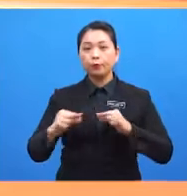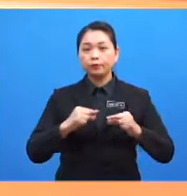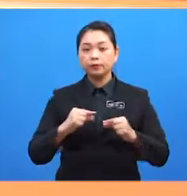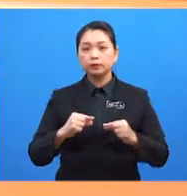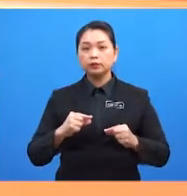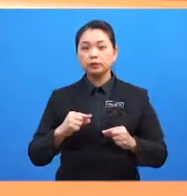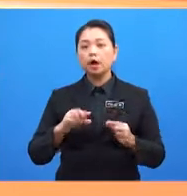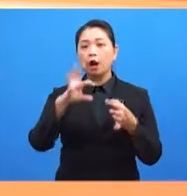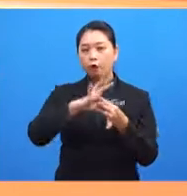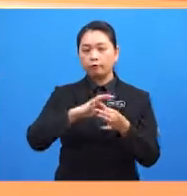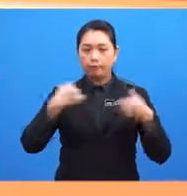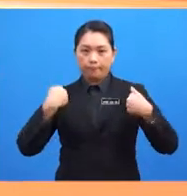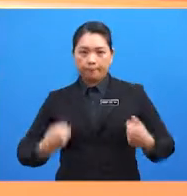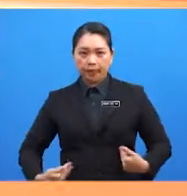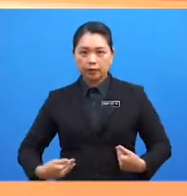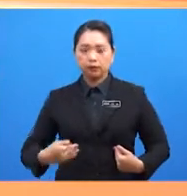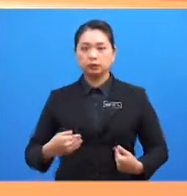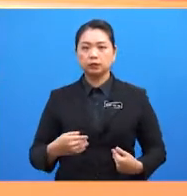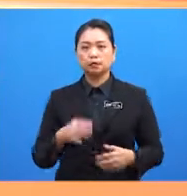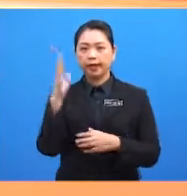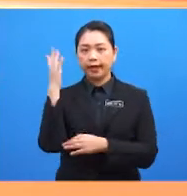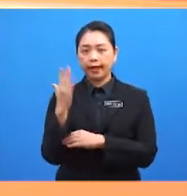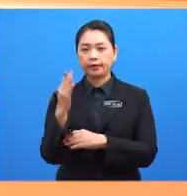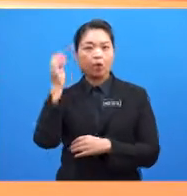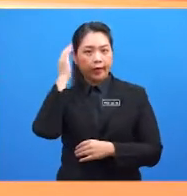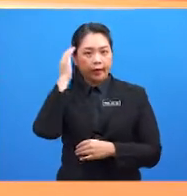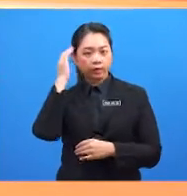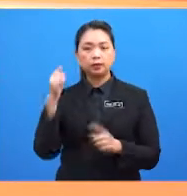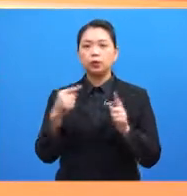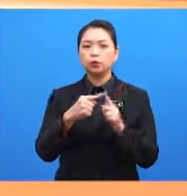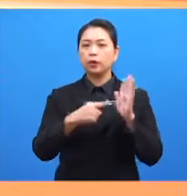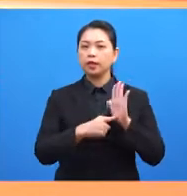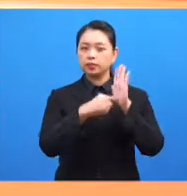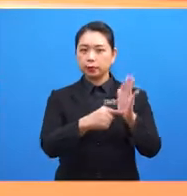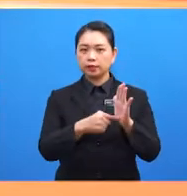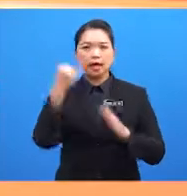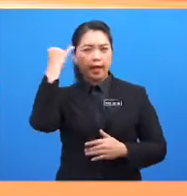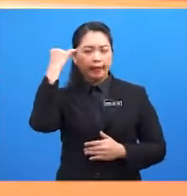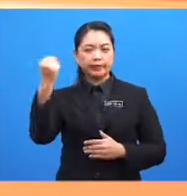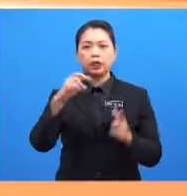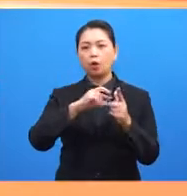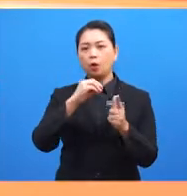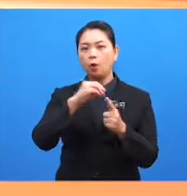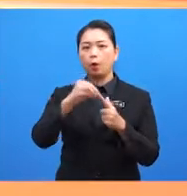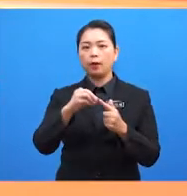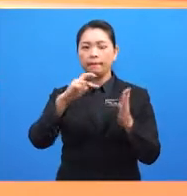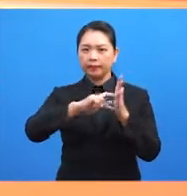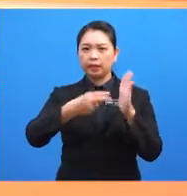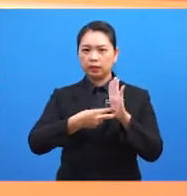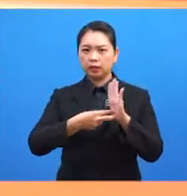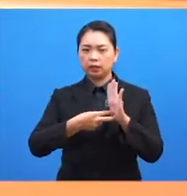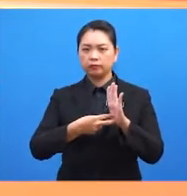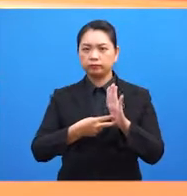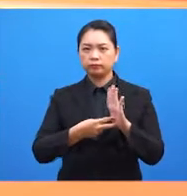the body, especially a hand or the head, to express an idea or meaning.